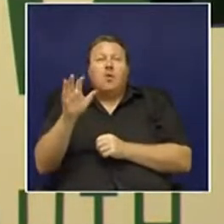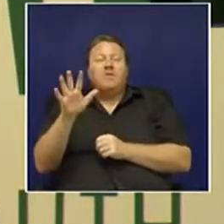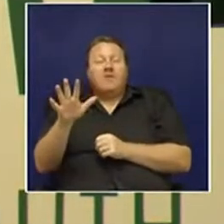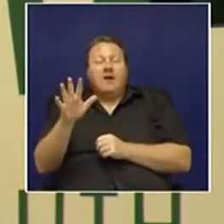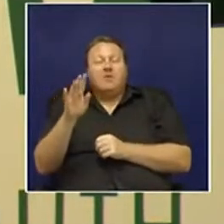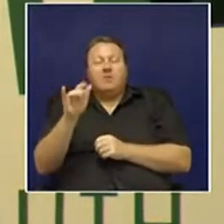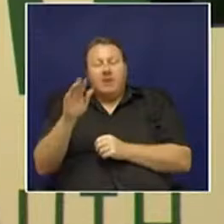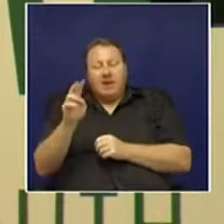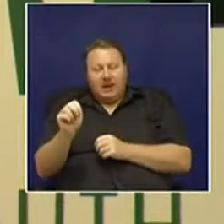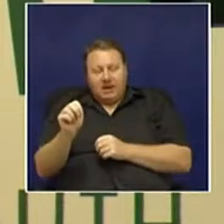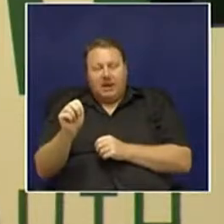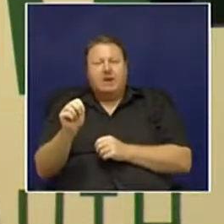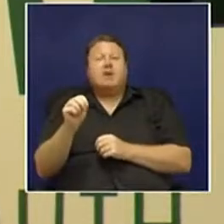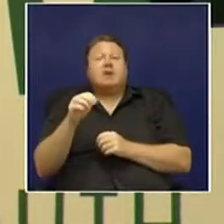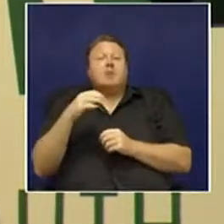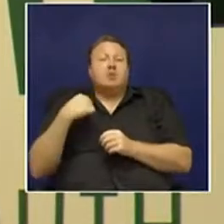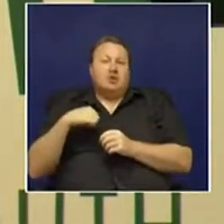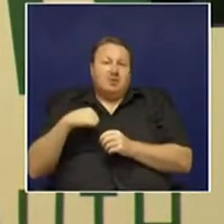municipalities.